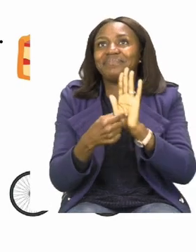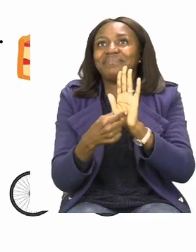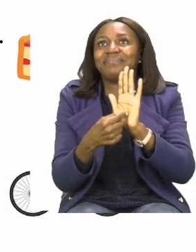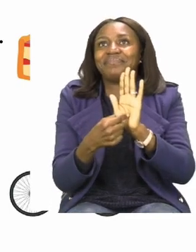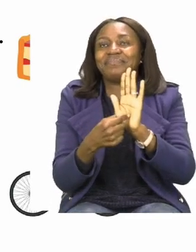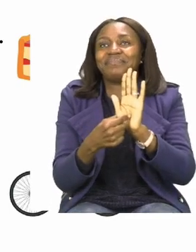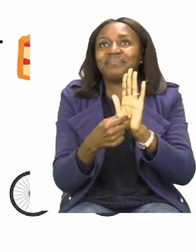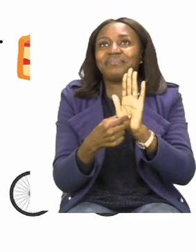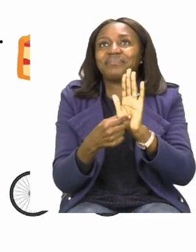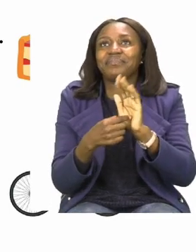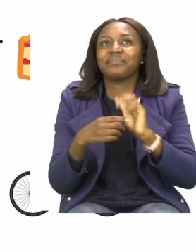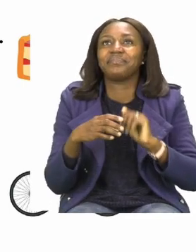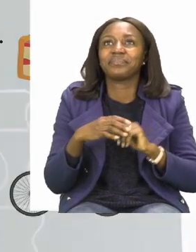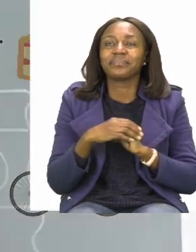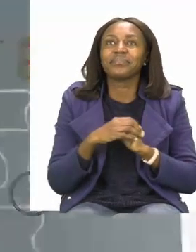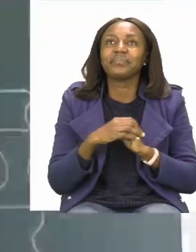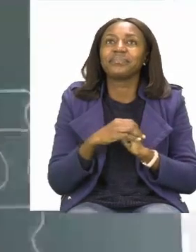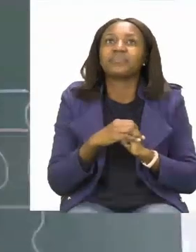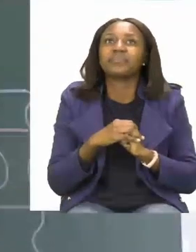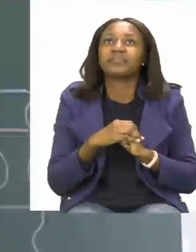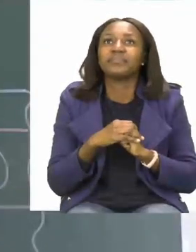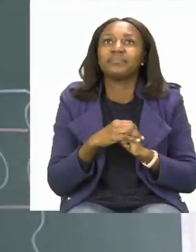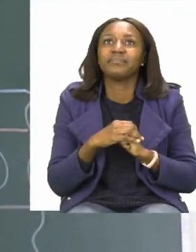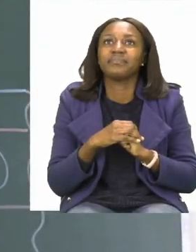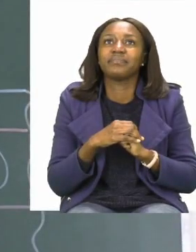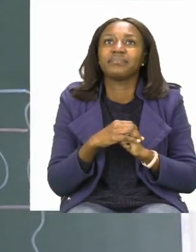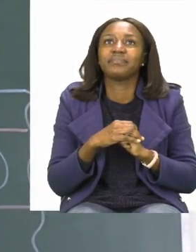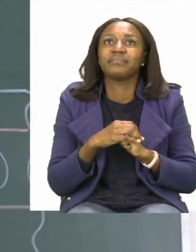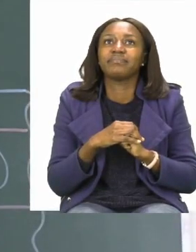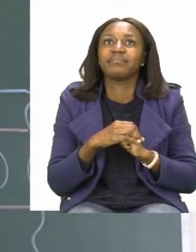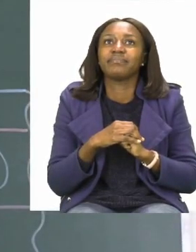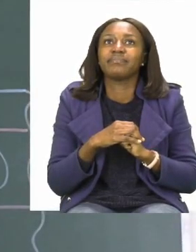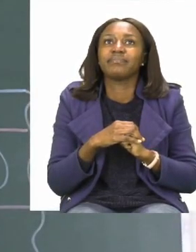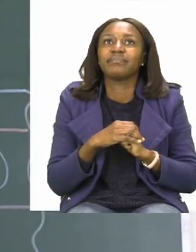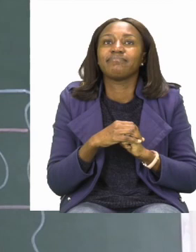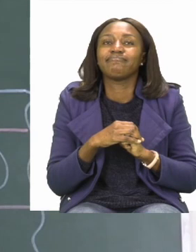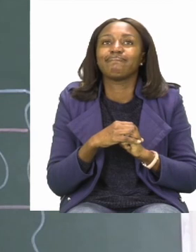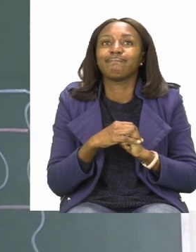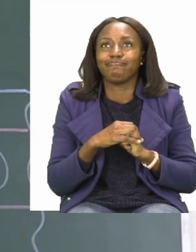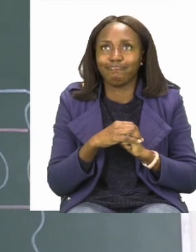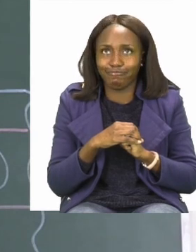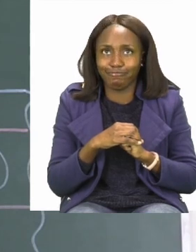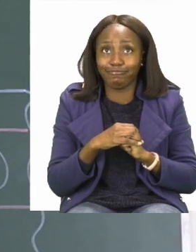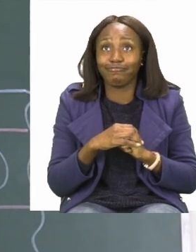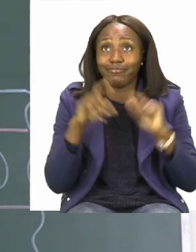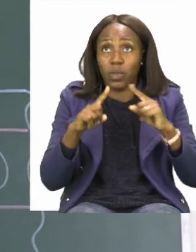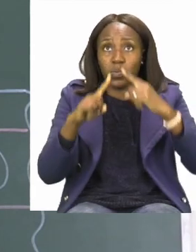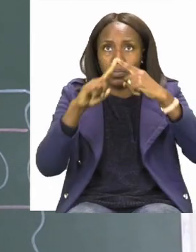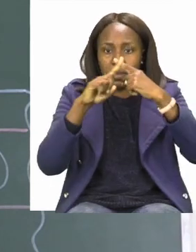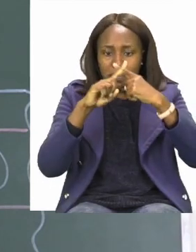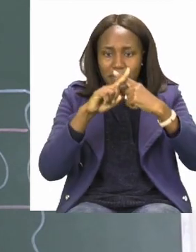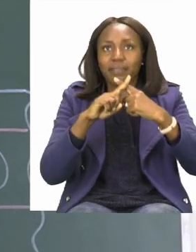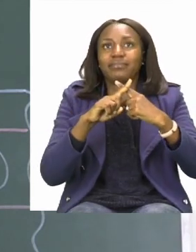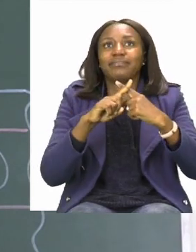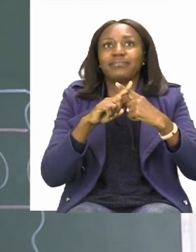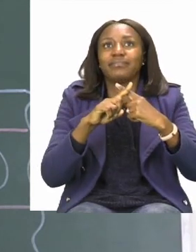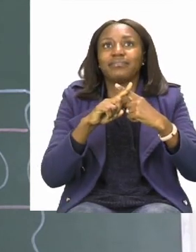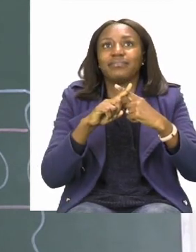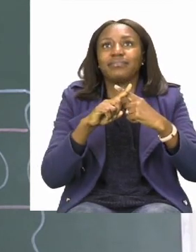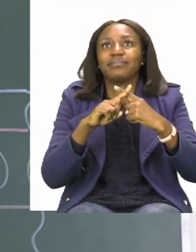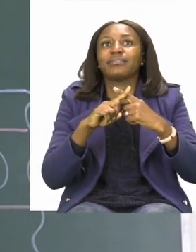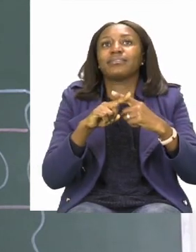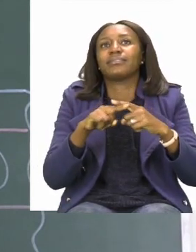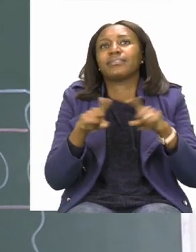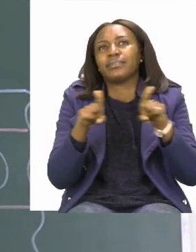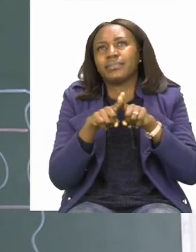board and see how we can do this sum. Now, since we are multiplying, it's the same as saying